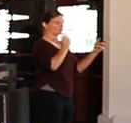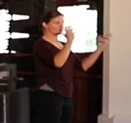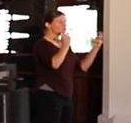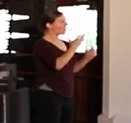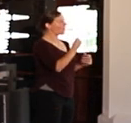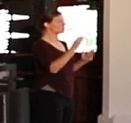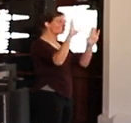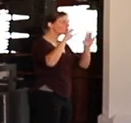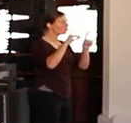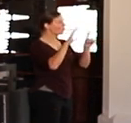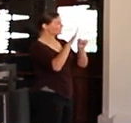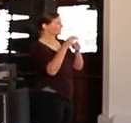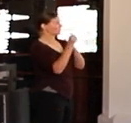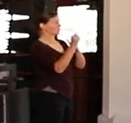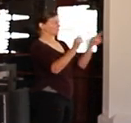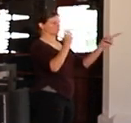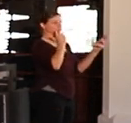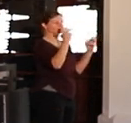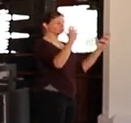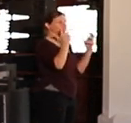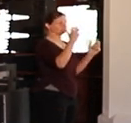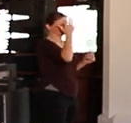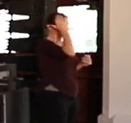Wonderful orientation leaders, some of them.